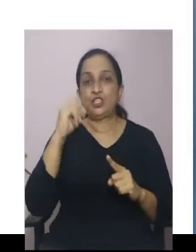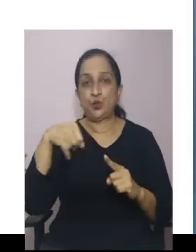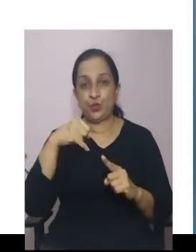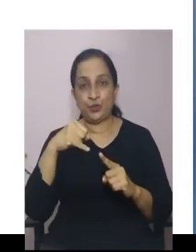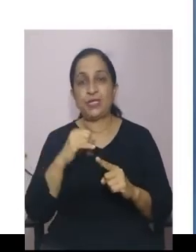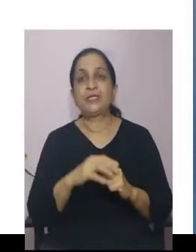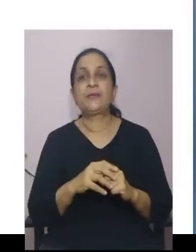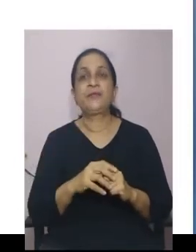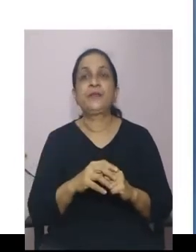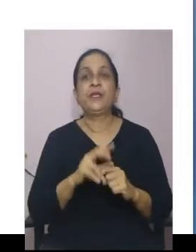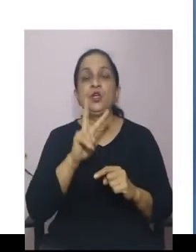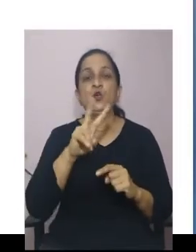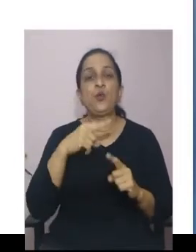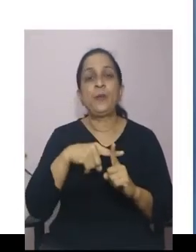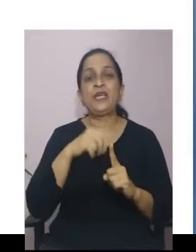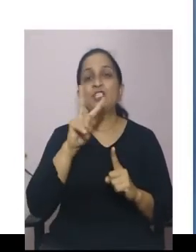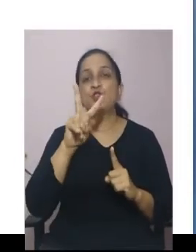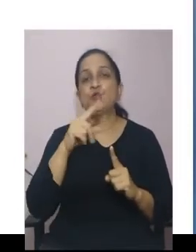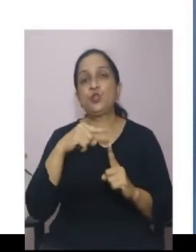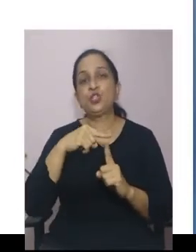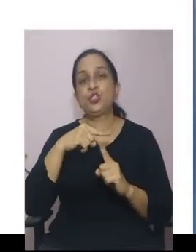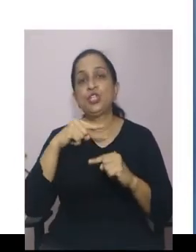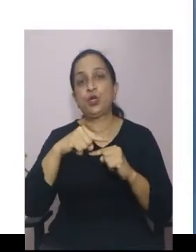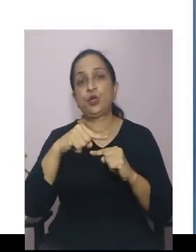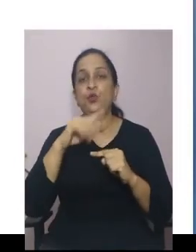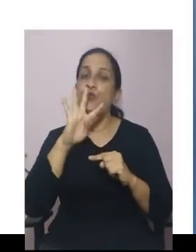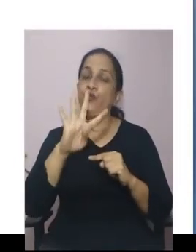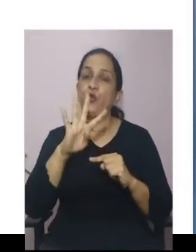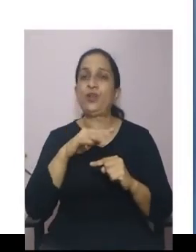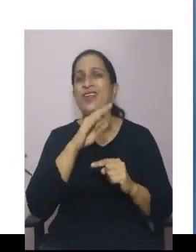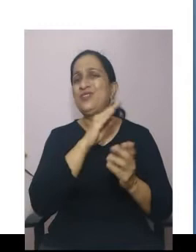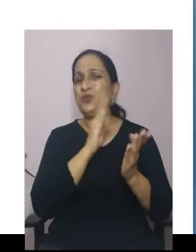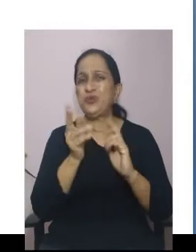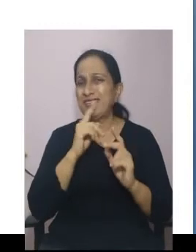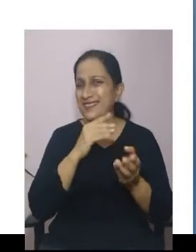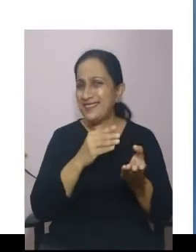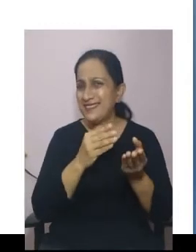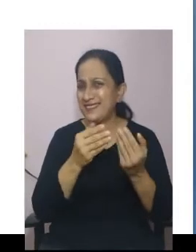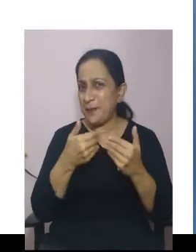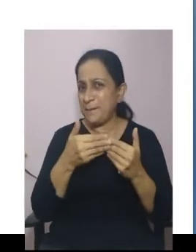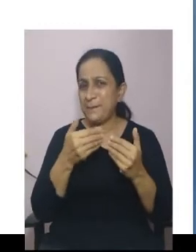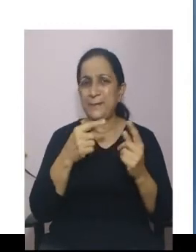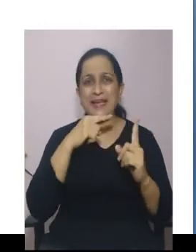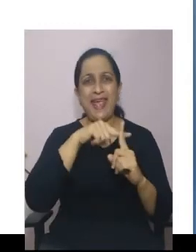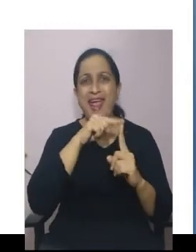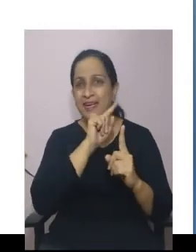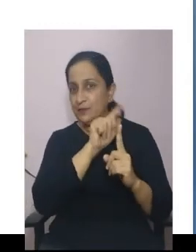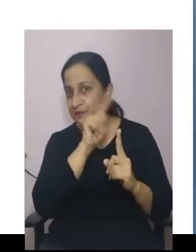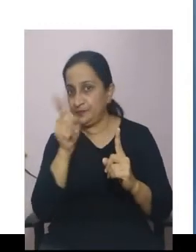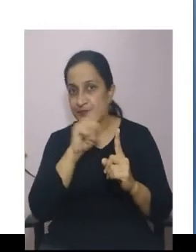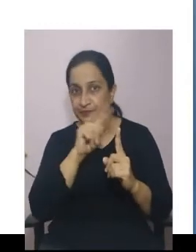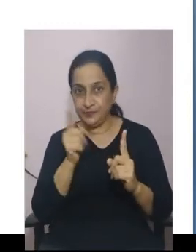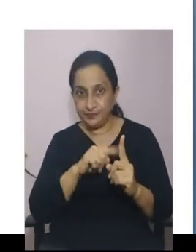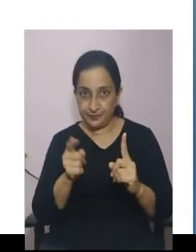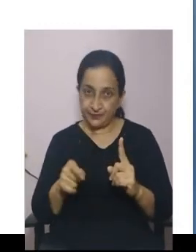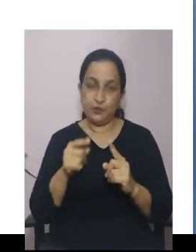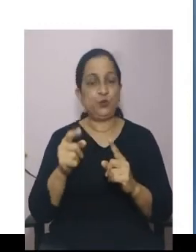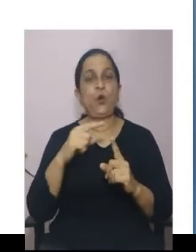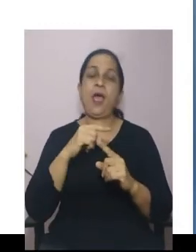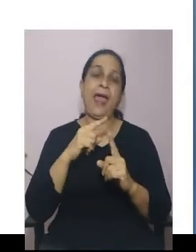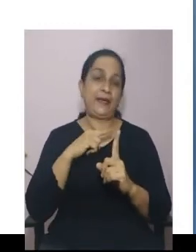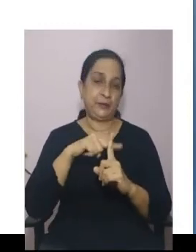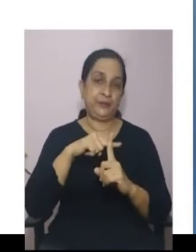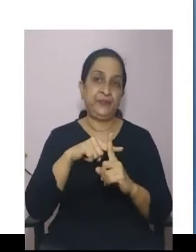to 6, 2 plus 2 is equal to 4. You have to add the corresponding elements and that will be the